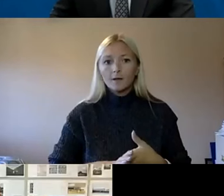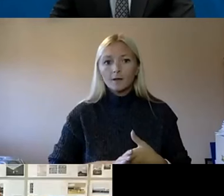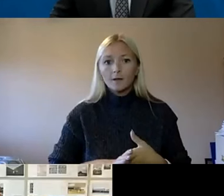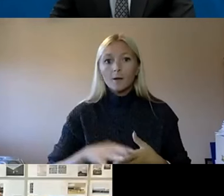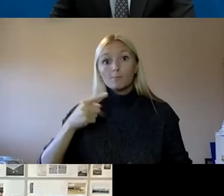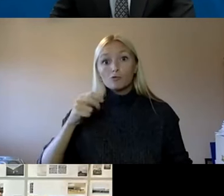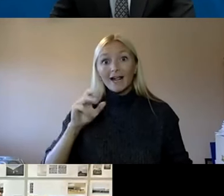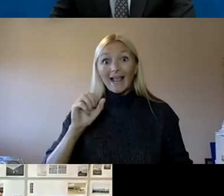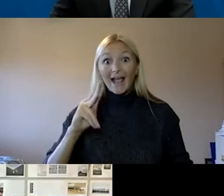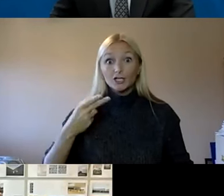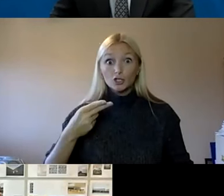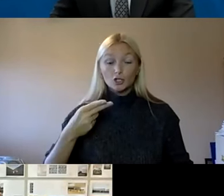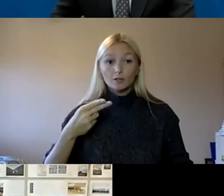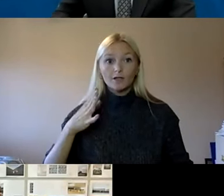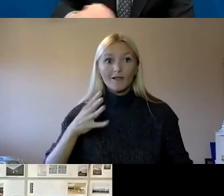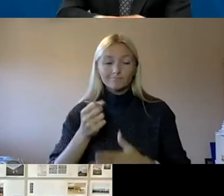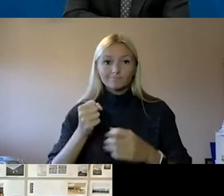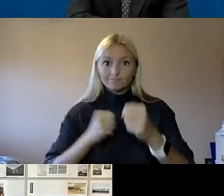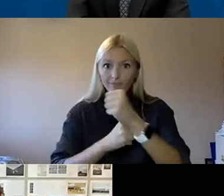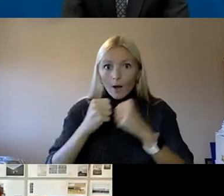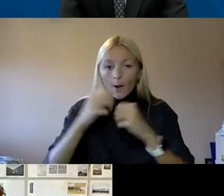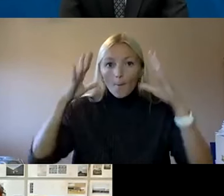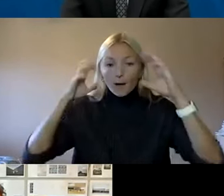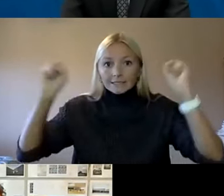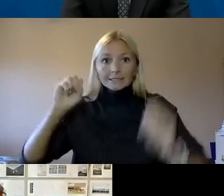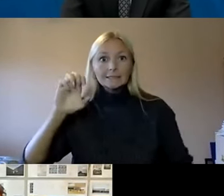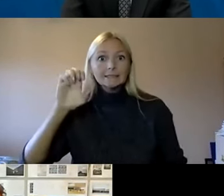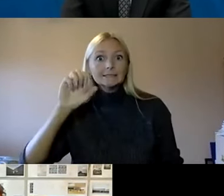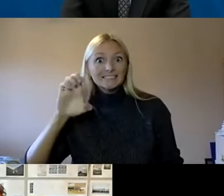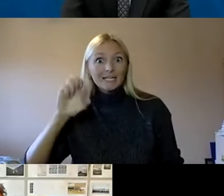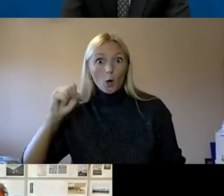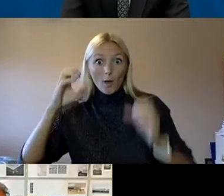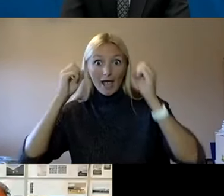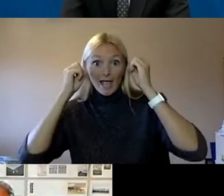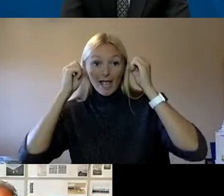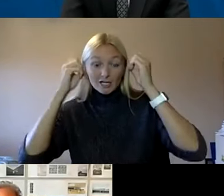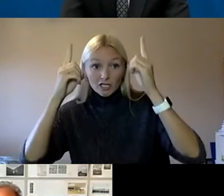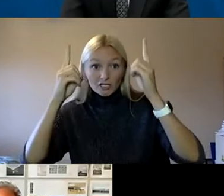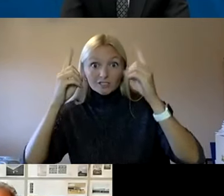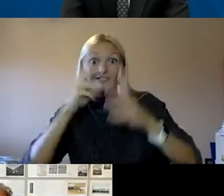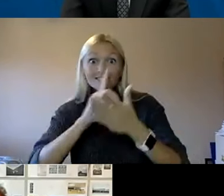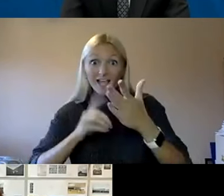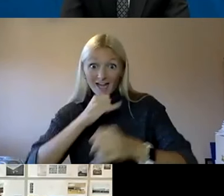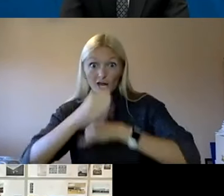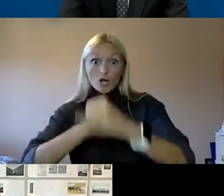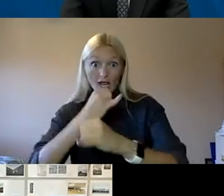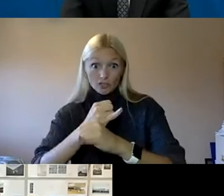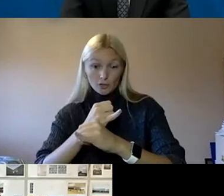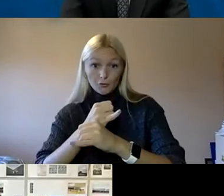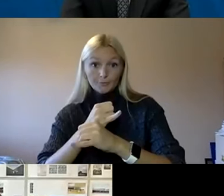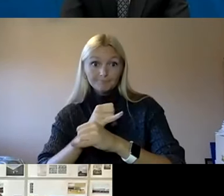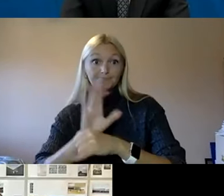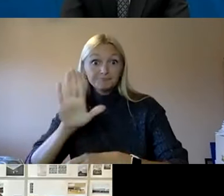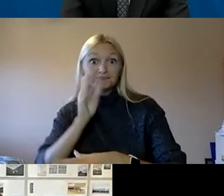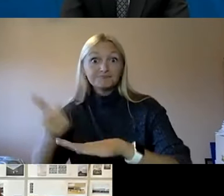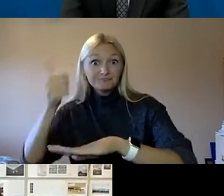Nair, AIA. He's the founding president and CEO of Education Design International. He